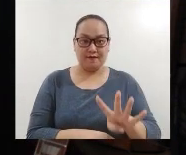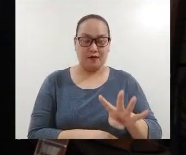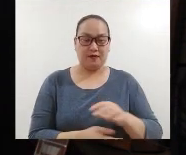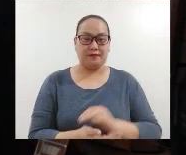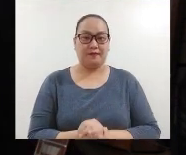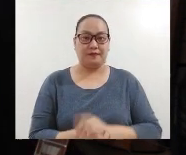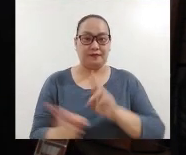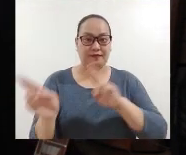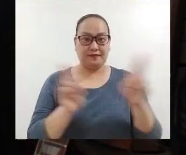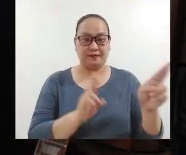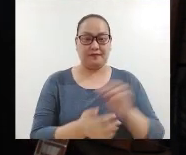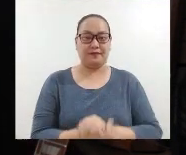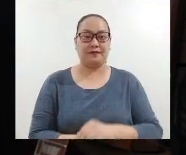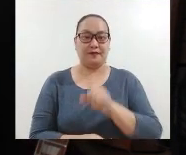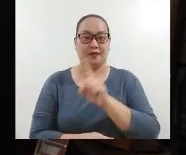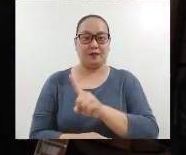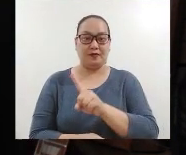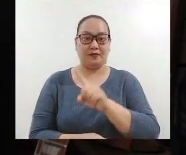1, 2, 3, 4.